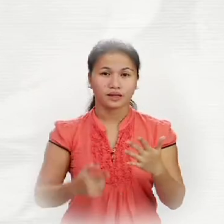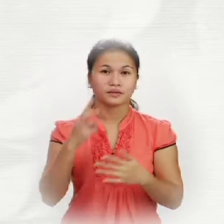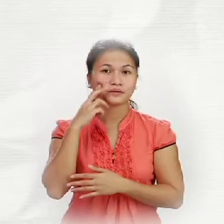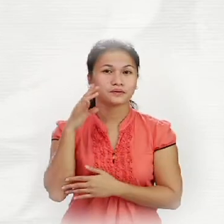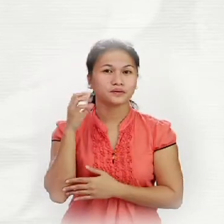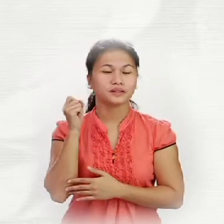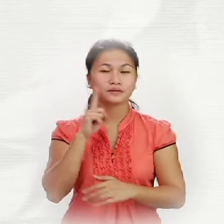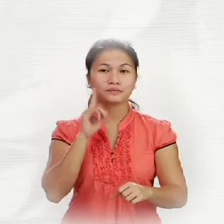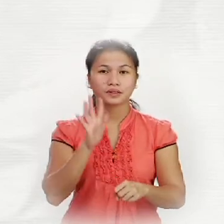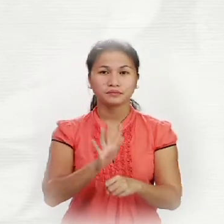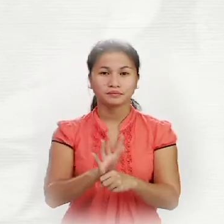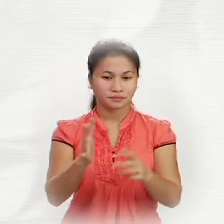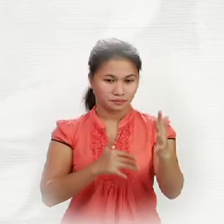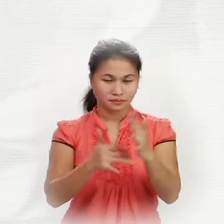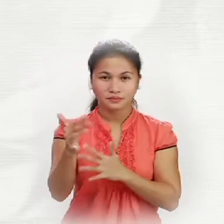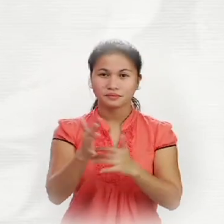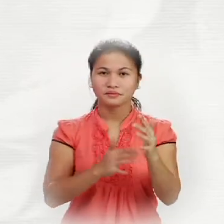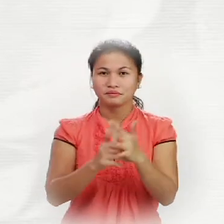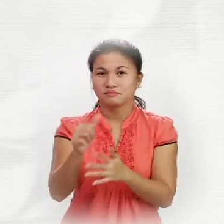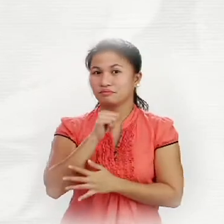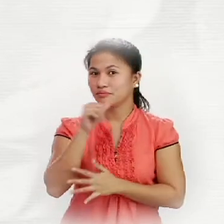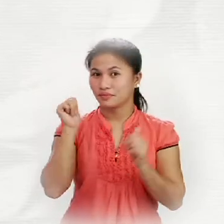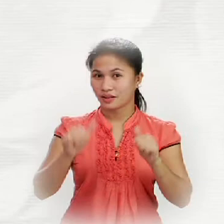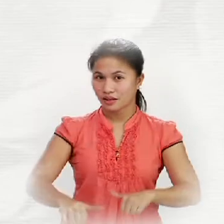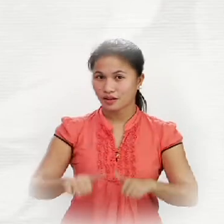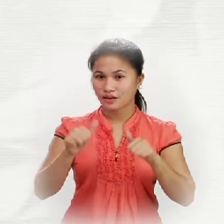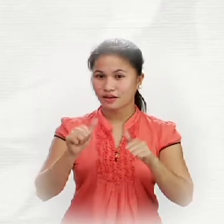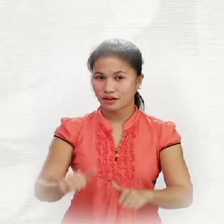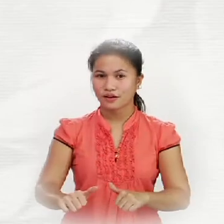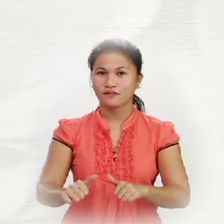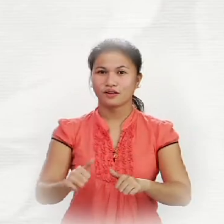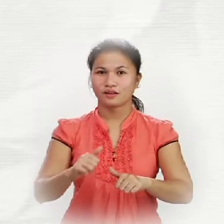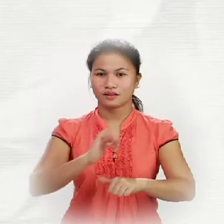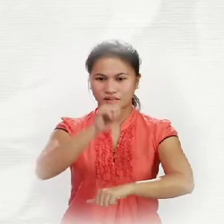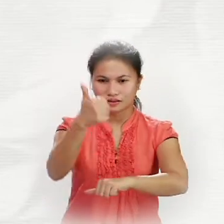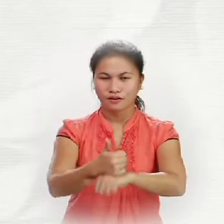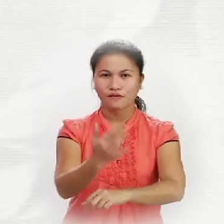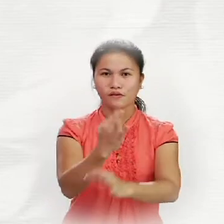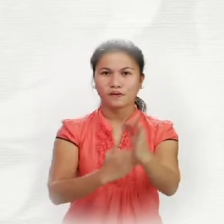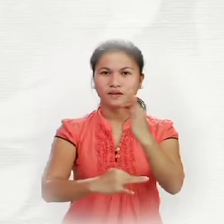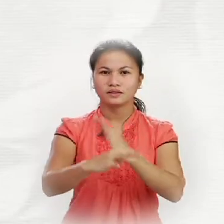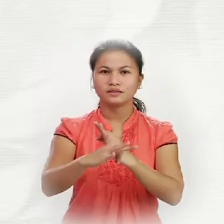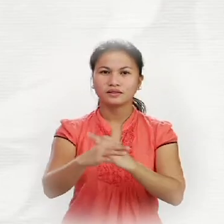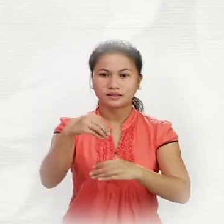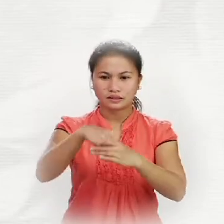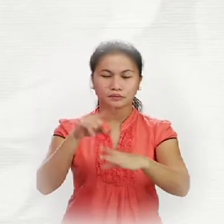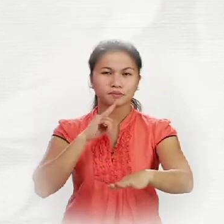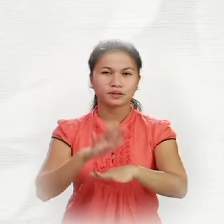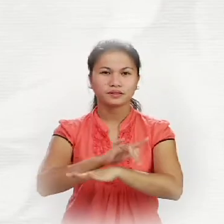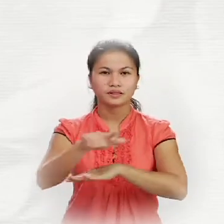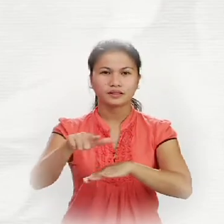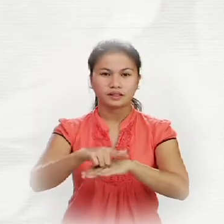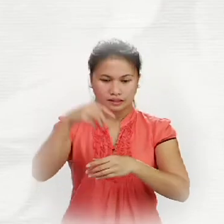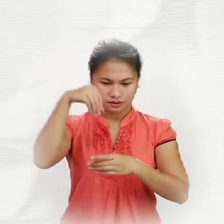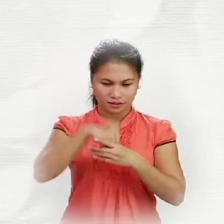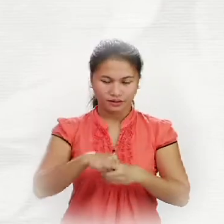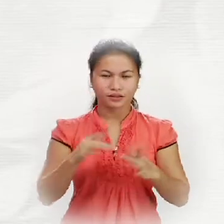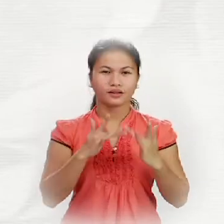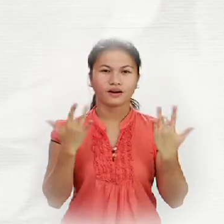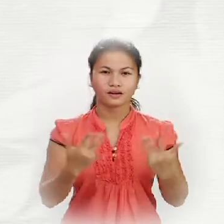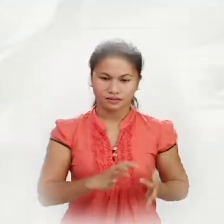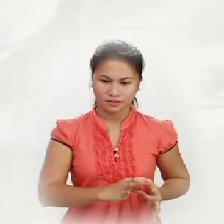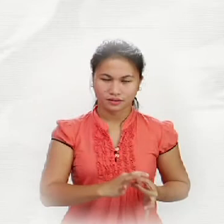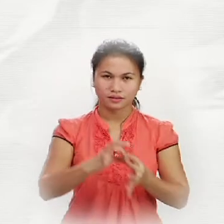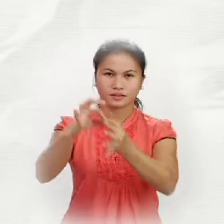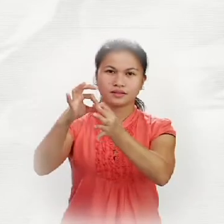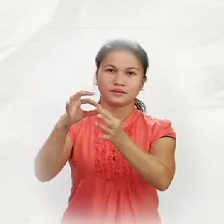was promised, even if they are not able to set foot on the promised land, in their hearts, they are connected with